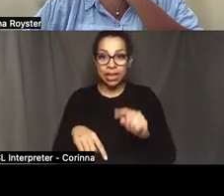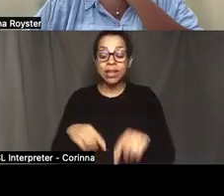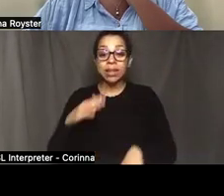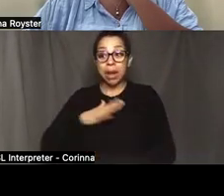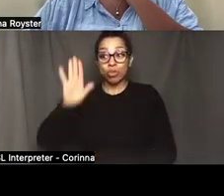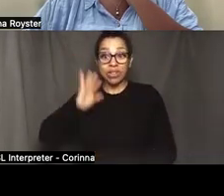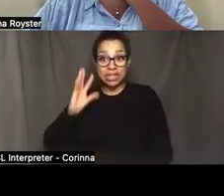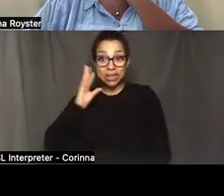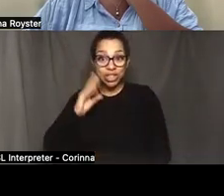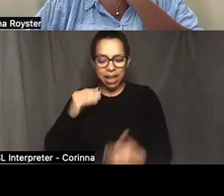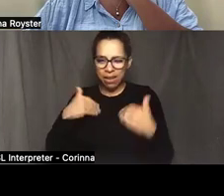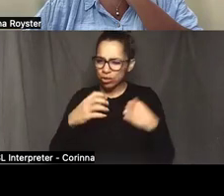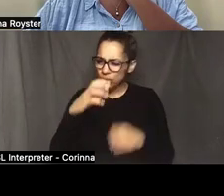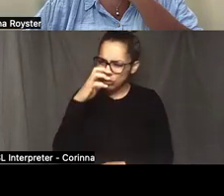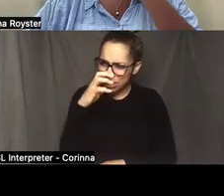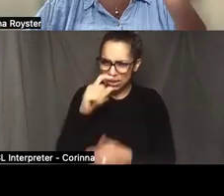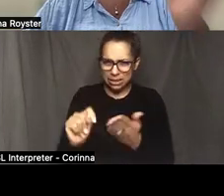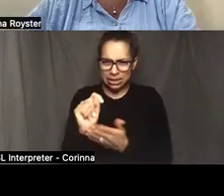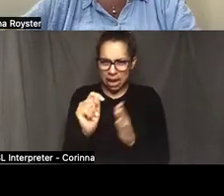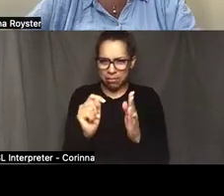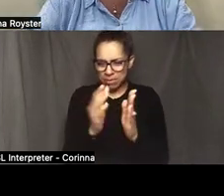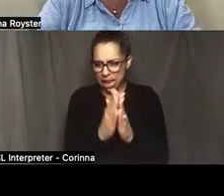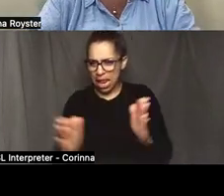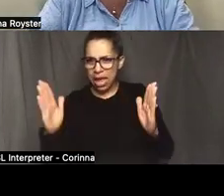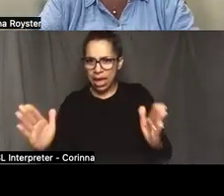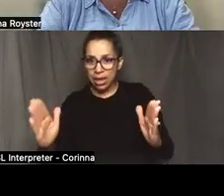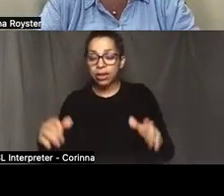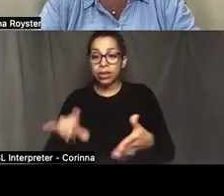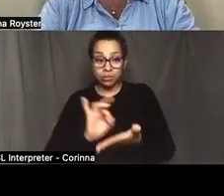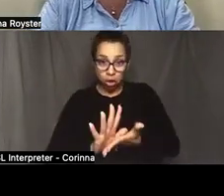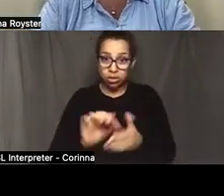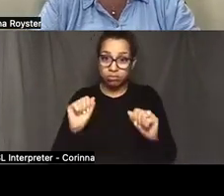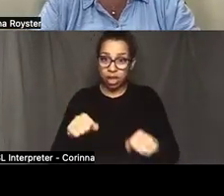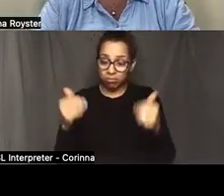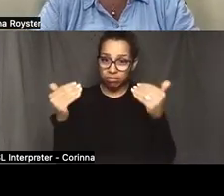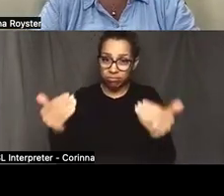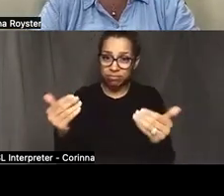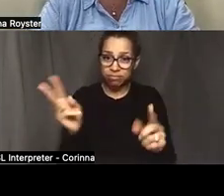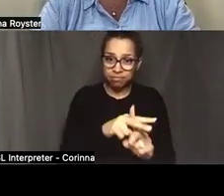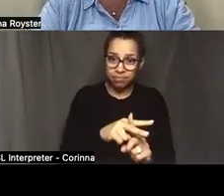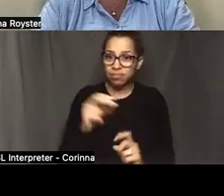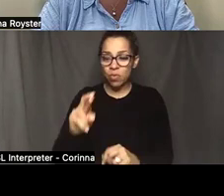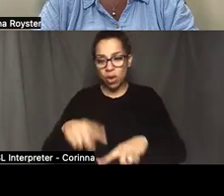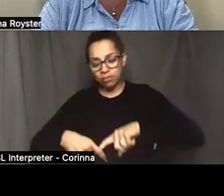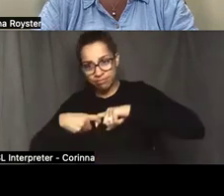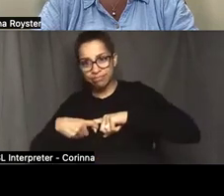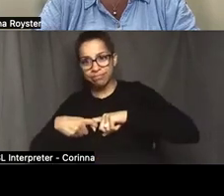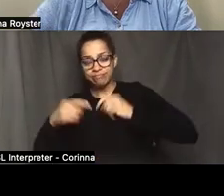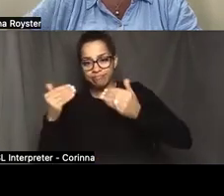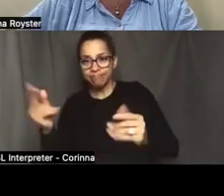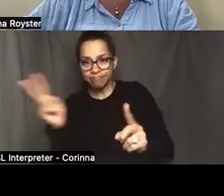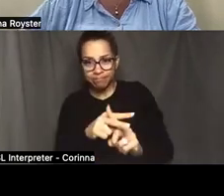when expulsions could be handed out, when suspensions could be handed out, and you had to have all the corroborating